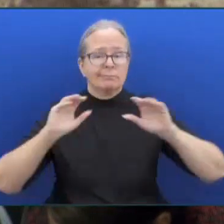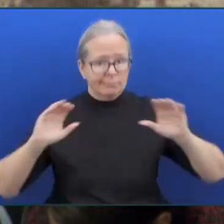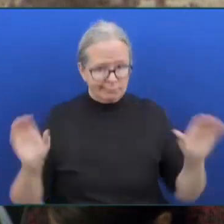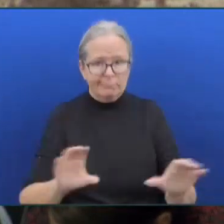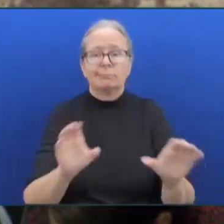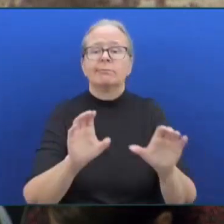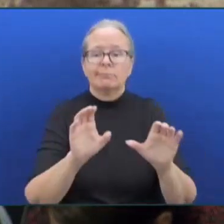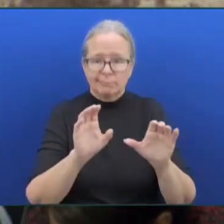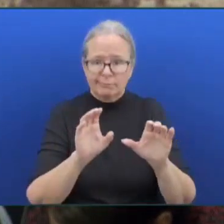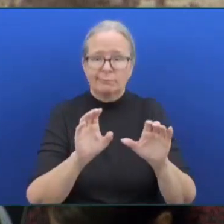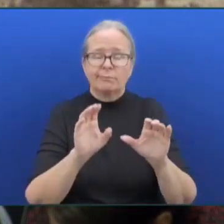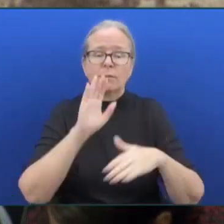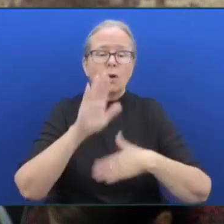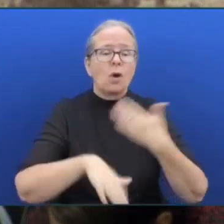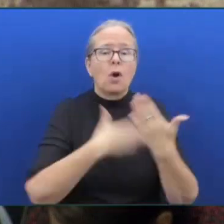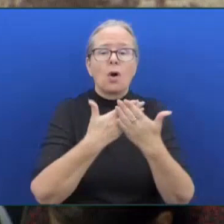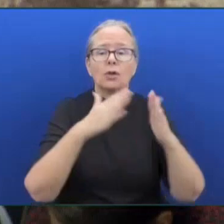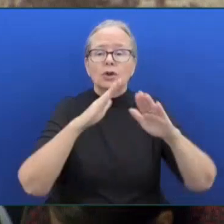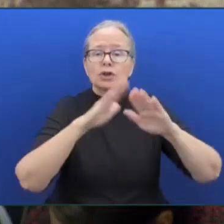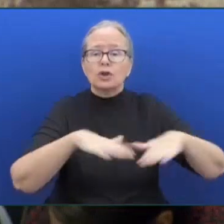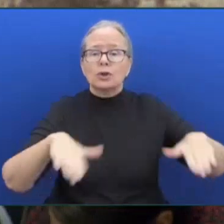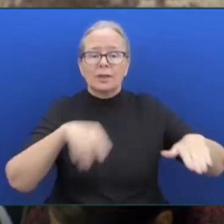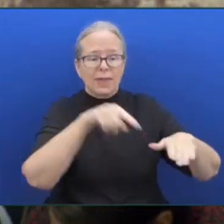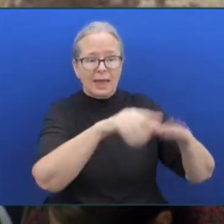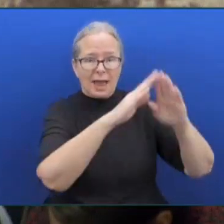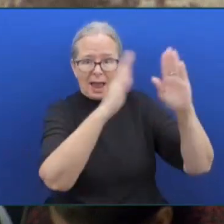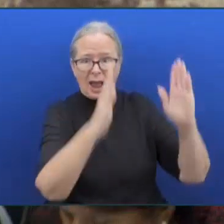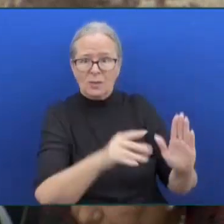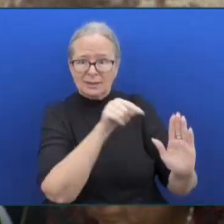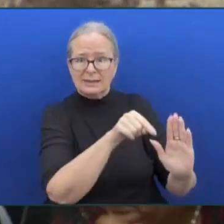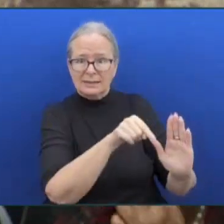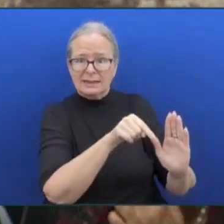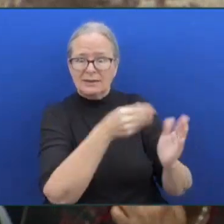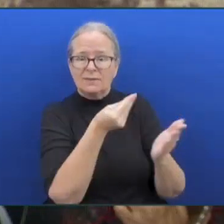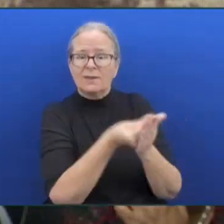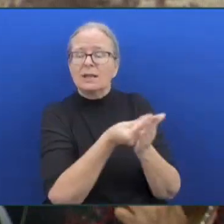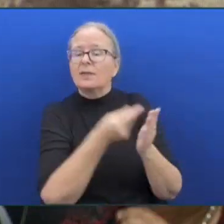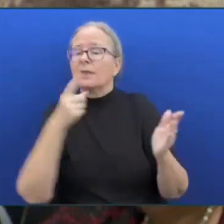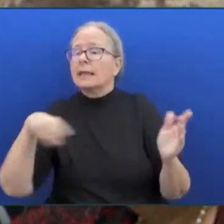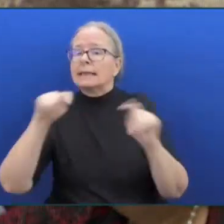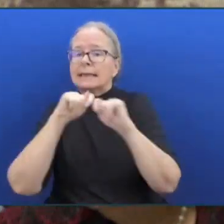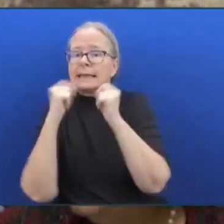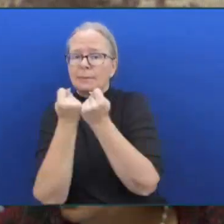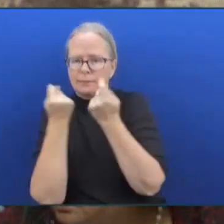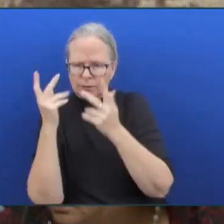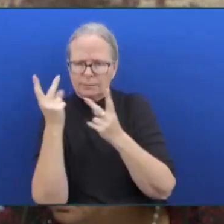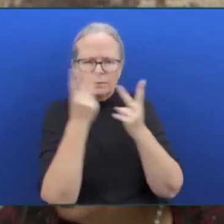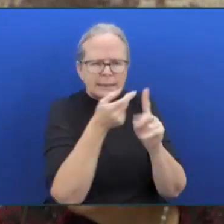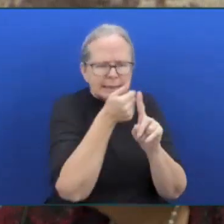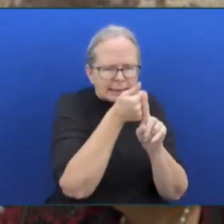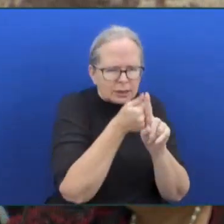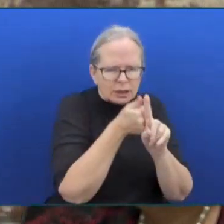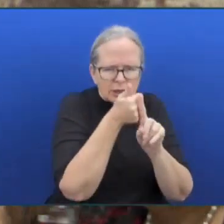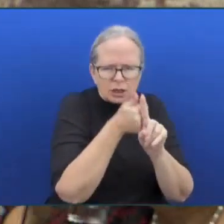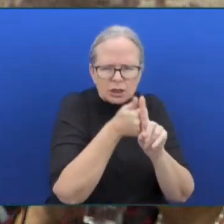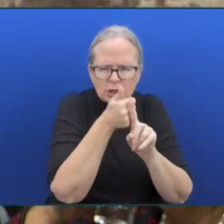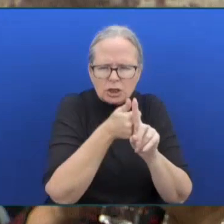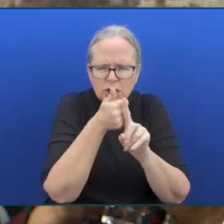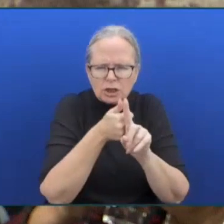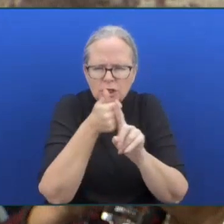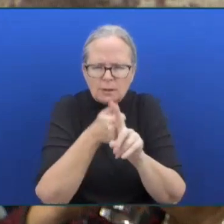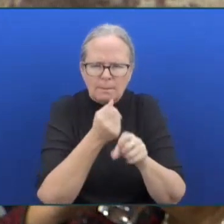of that particular MCFD team were visited and were seen, and their placements were assessed to make sure that they were the